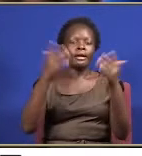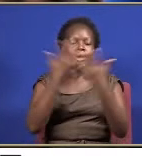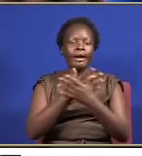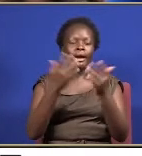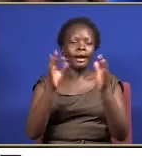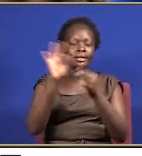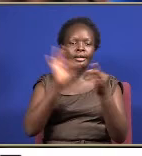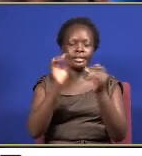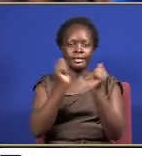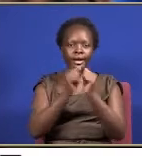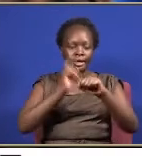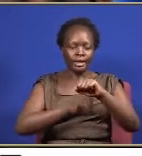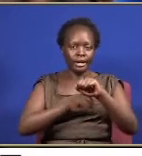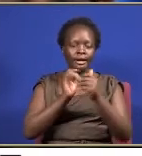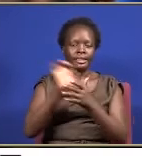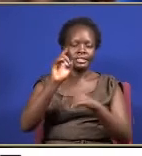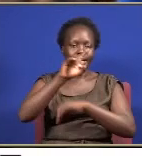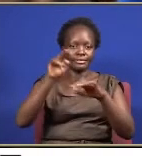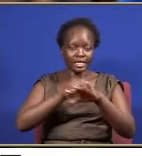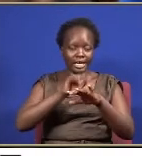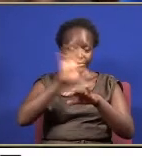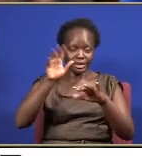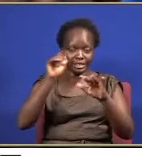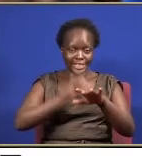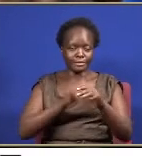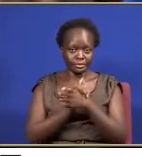10 p.m. East African time in their final match at the Old